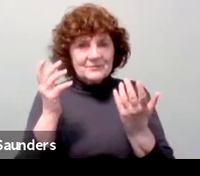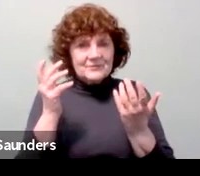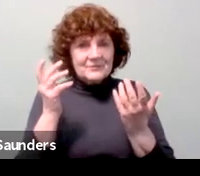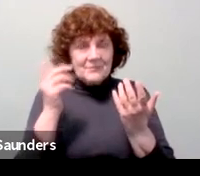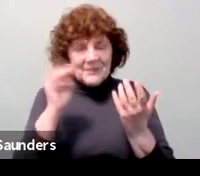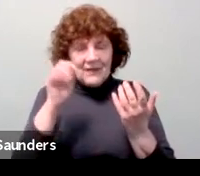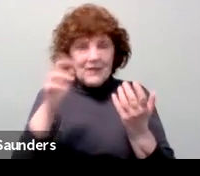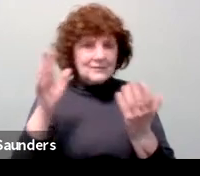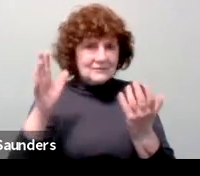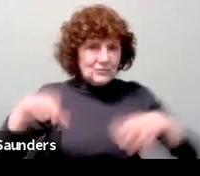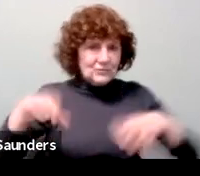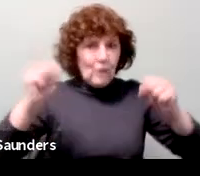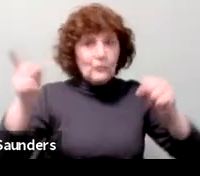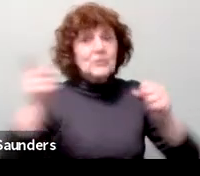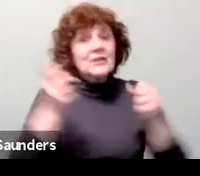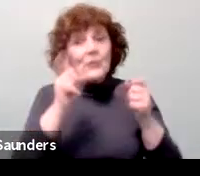box. Thank you.